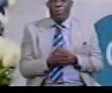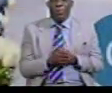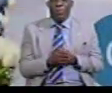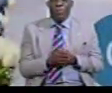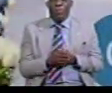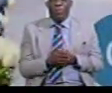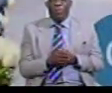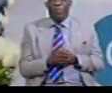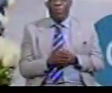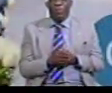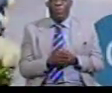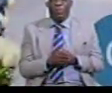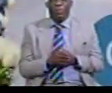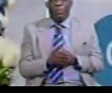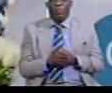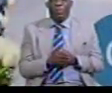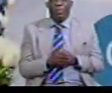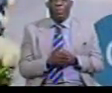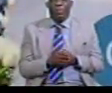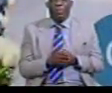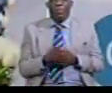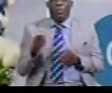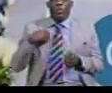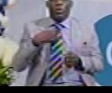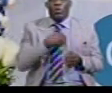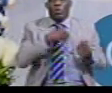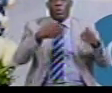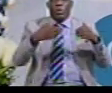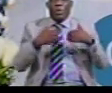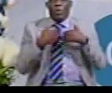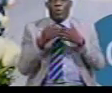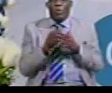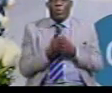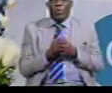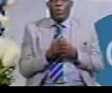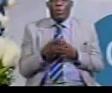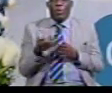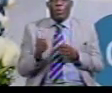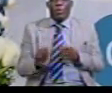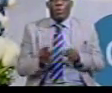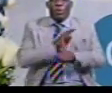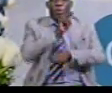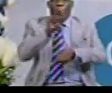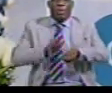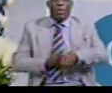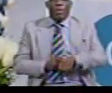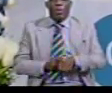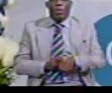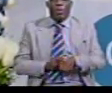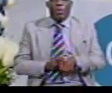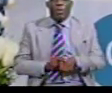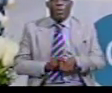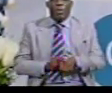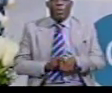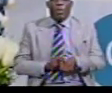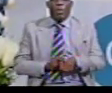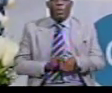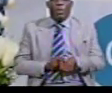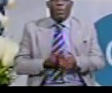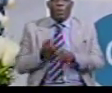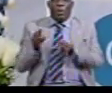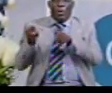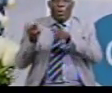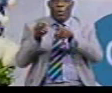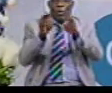Then, we have the national overseers. Nous avons les dirigeants nationaux of